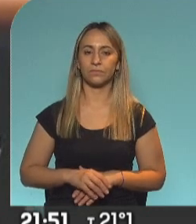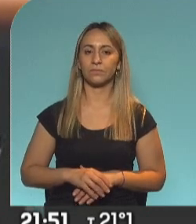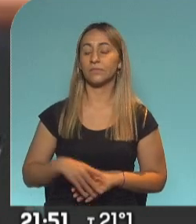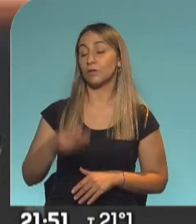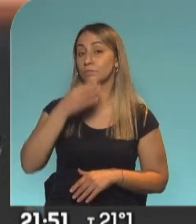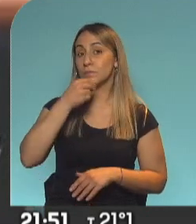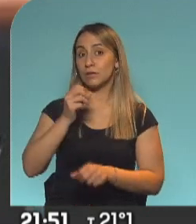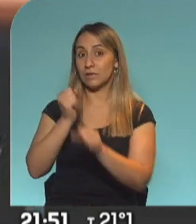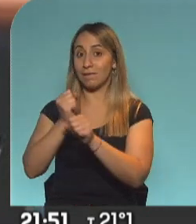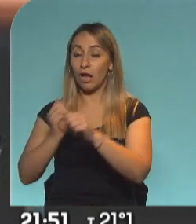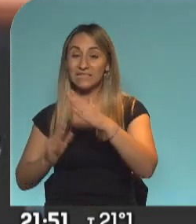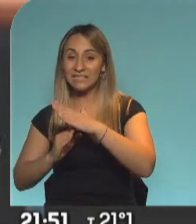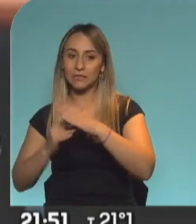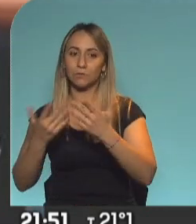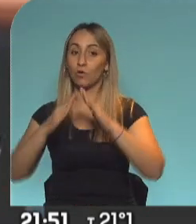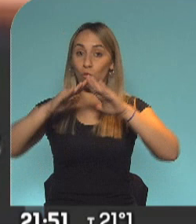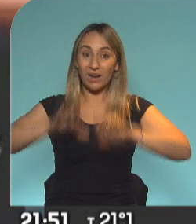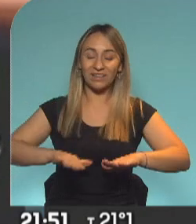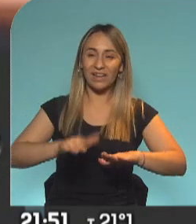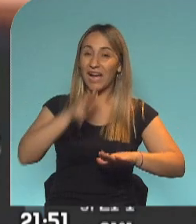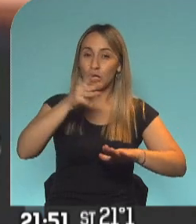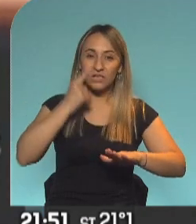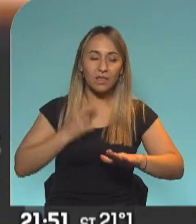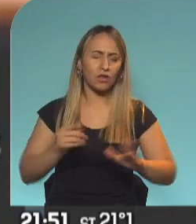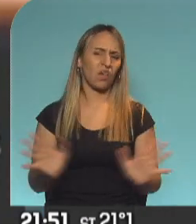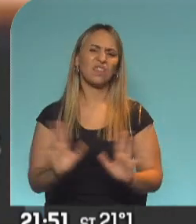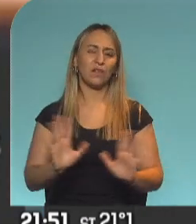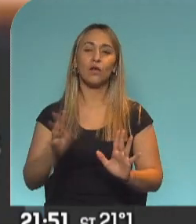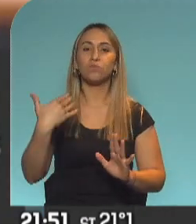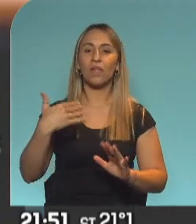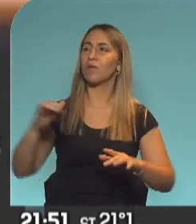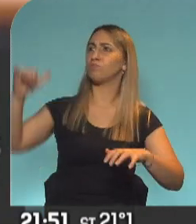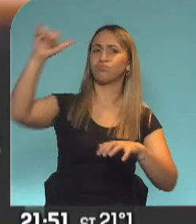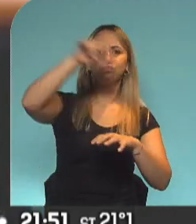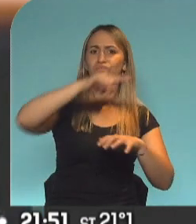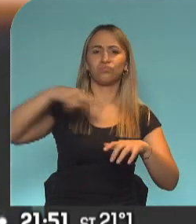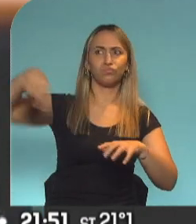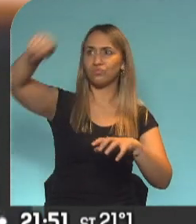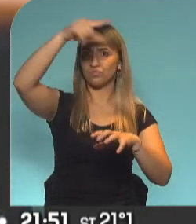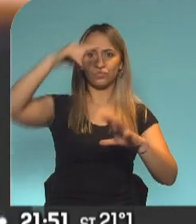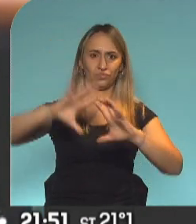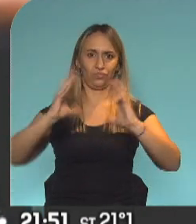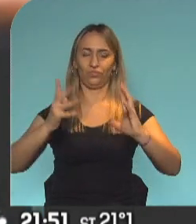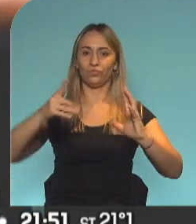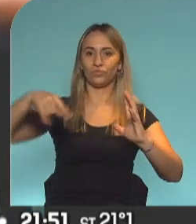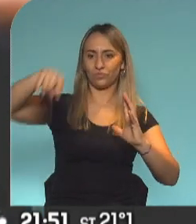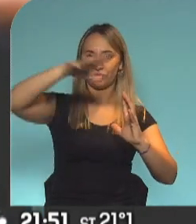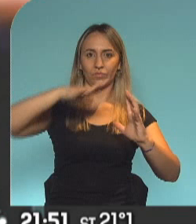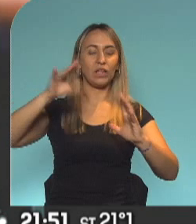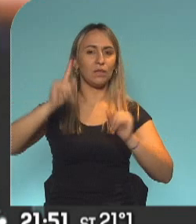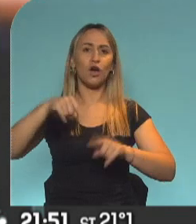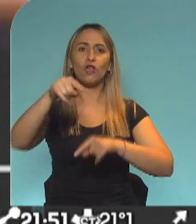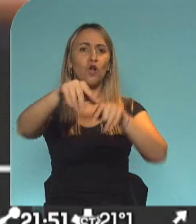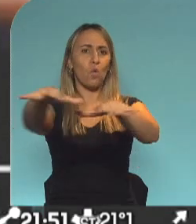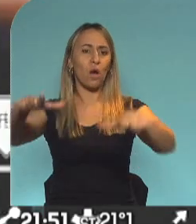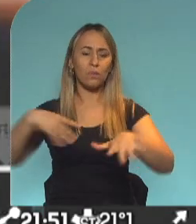airspace and indeed in and out of Irish homes without having to restrict his movement. But I am assured that children should not